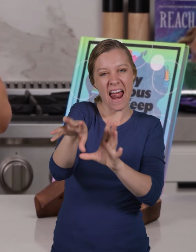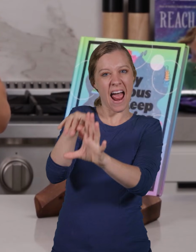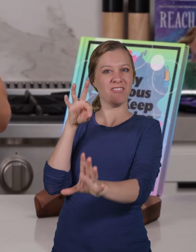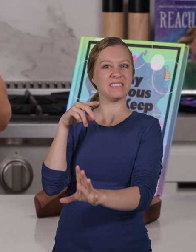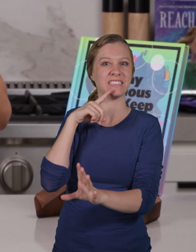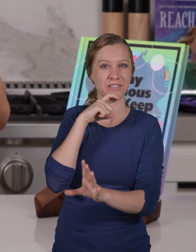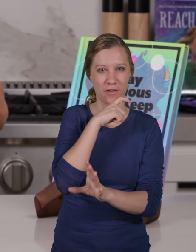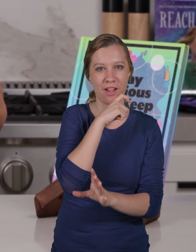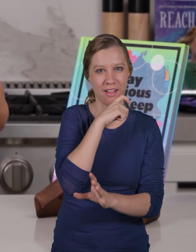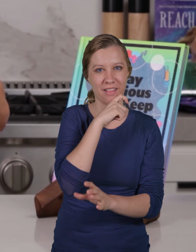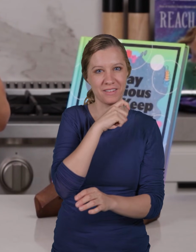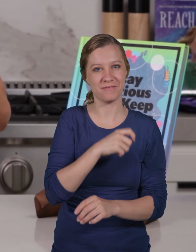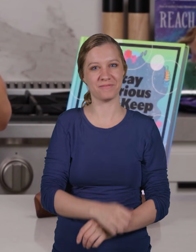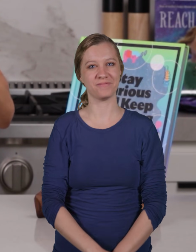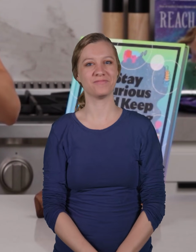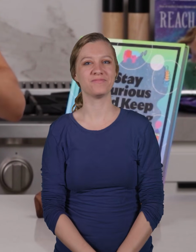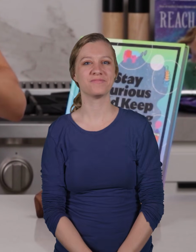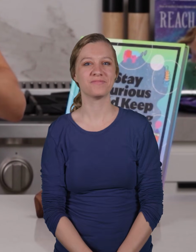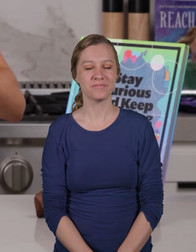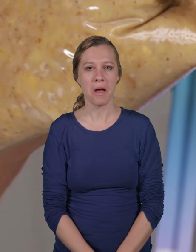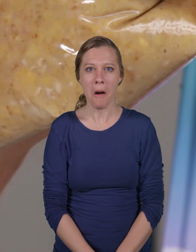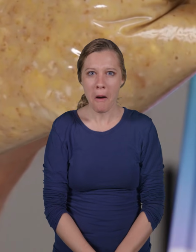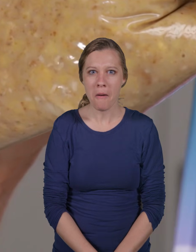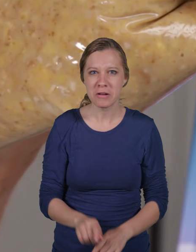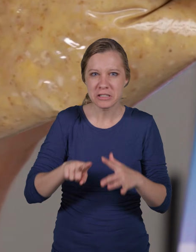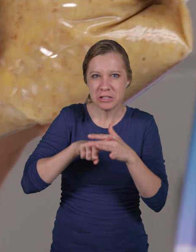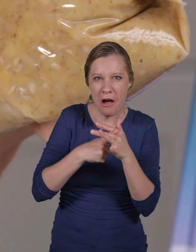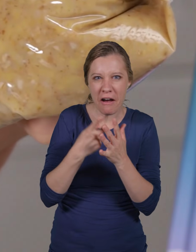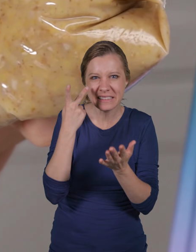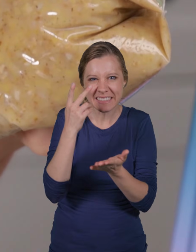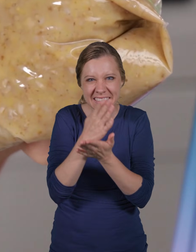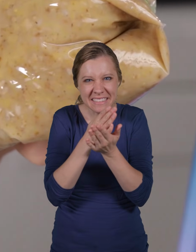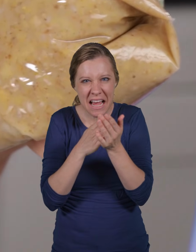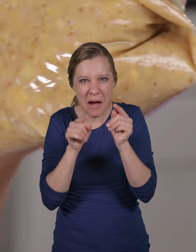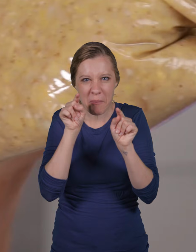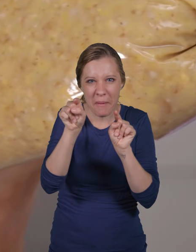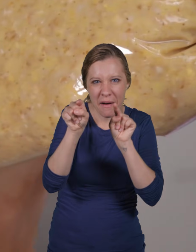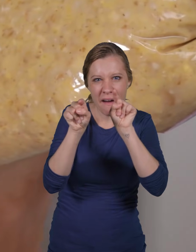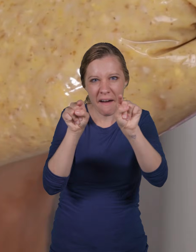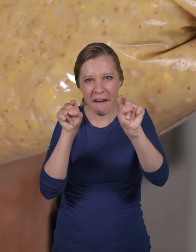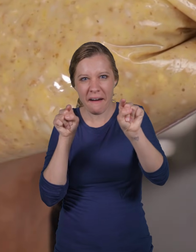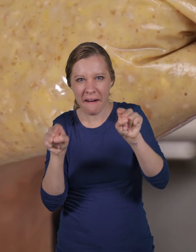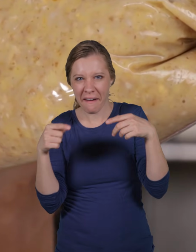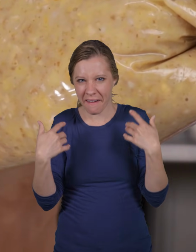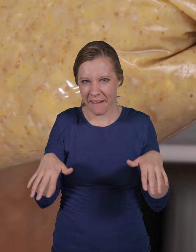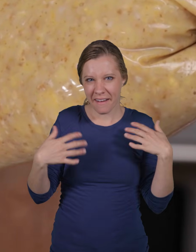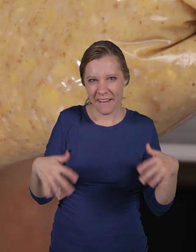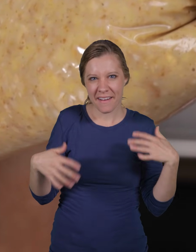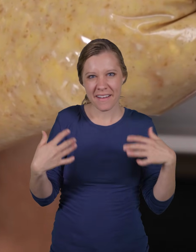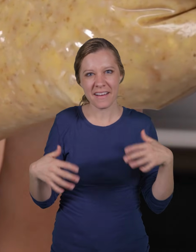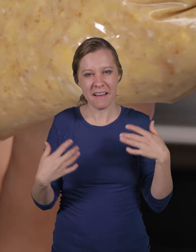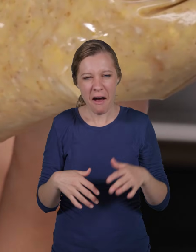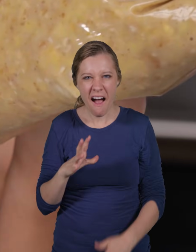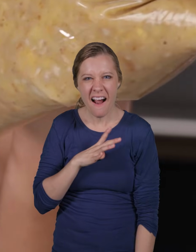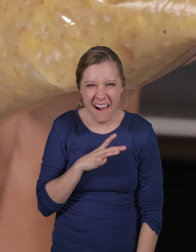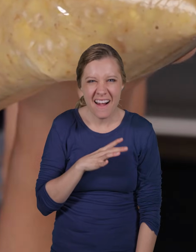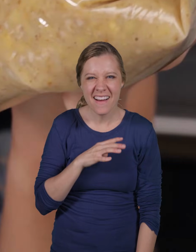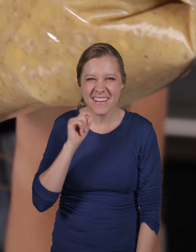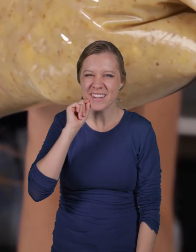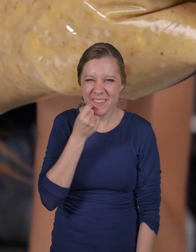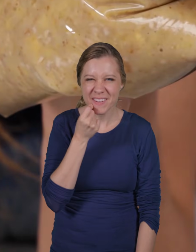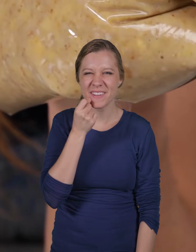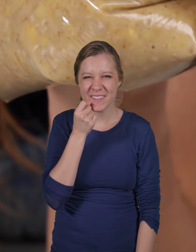our iron out of the cereal. Oh, I think I'm starting to see some.